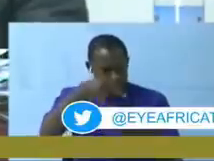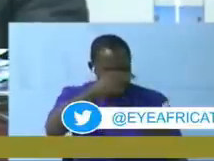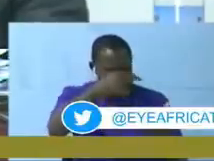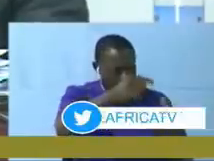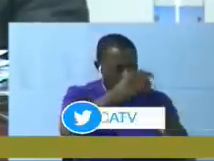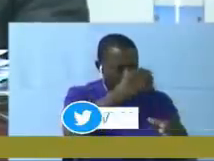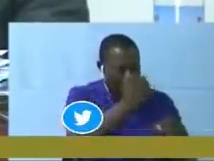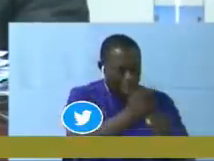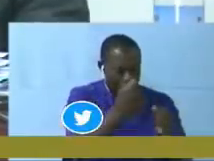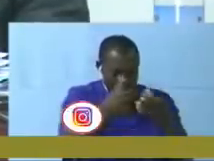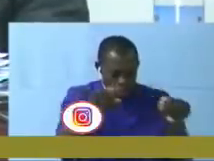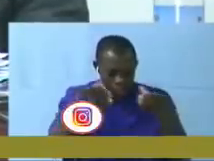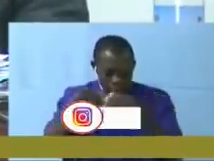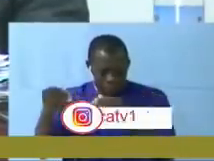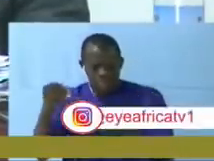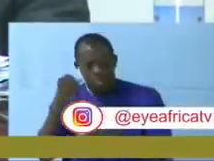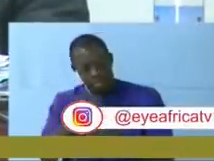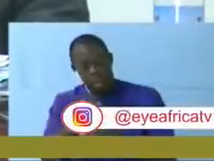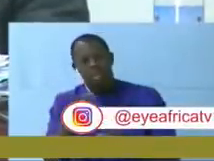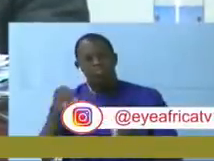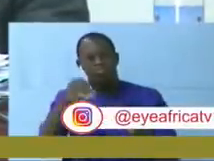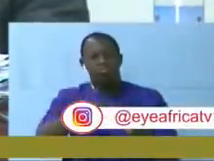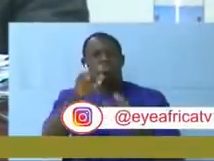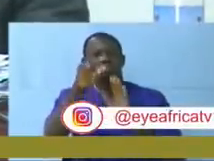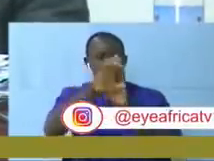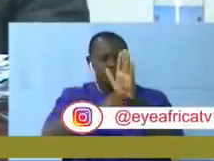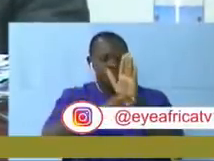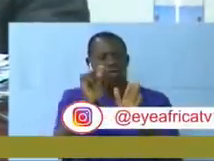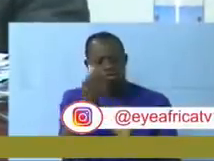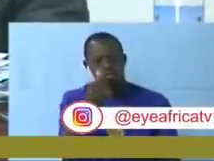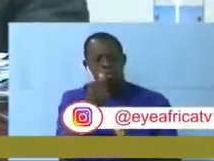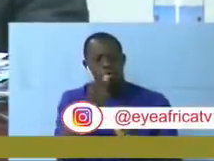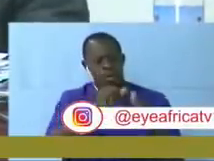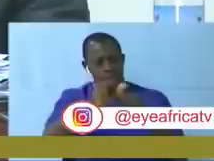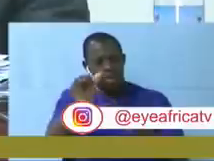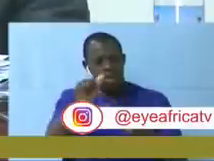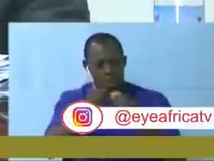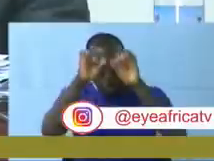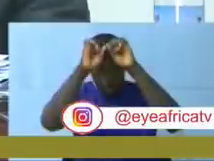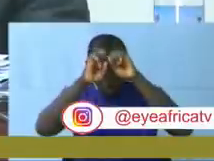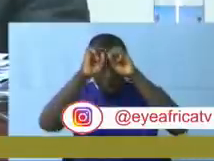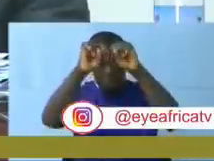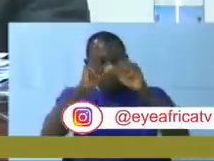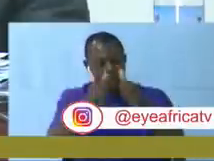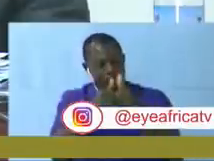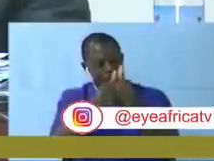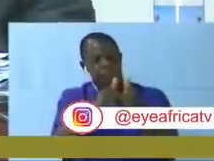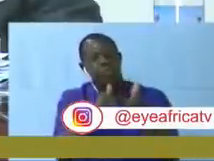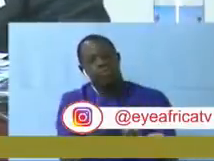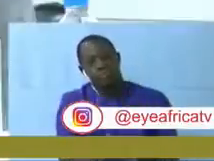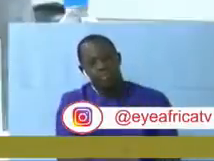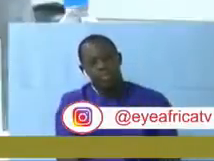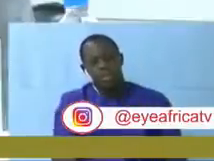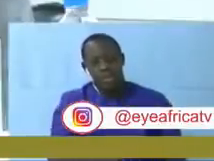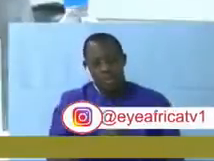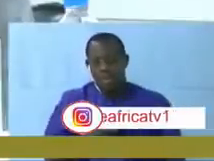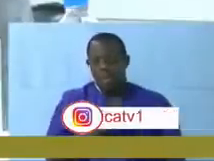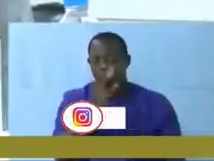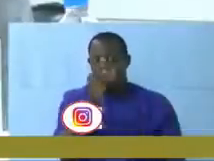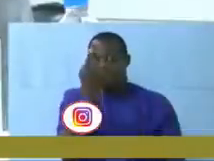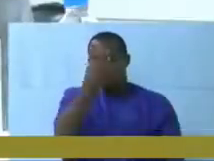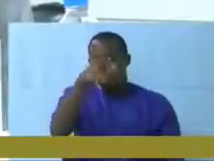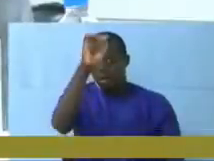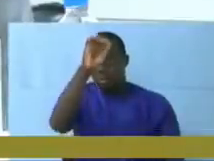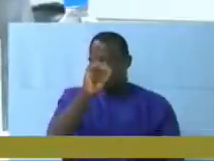nekkon ñu jëm ko jajjanti waat duggal ko ci loi yi nga xamné mom la nguur gu bes gi wara doxali rewmi. 100%.